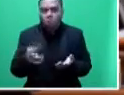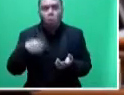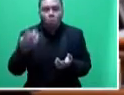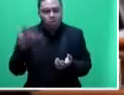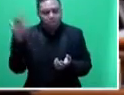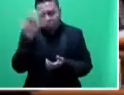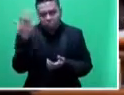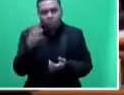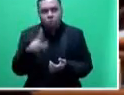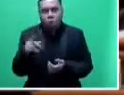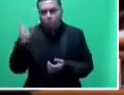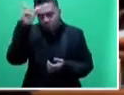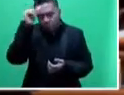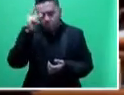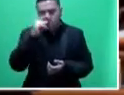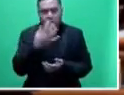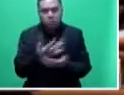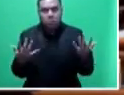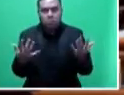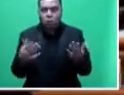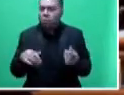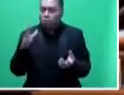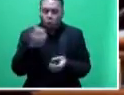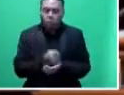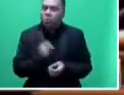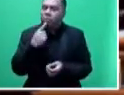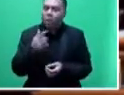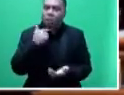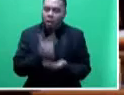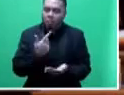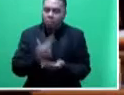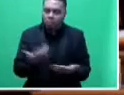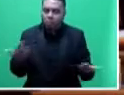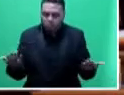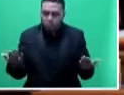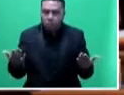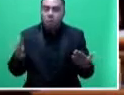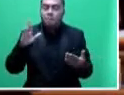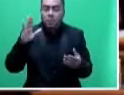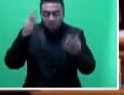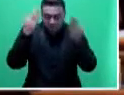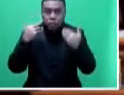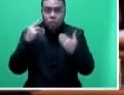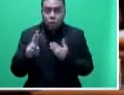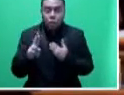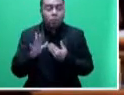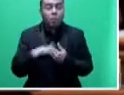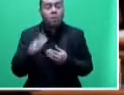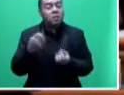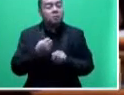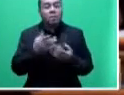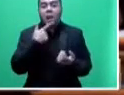Fijians to think twice before listening to these people who have been caught telling lies over and over again. Mr. Speaker, sir, while many were spreading fake news on